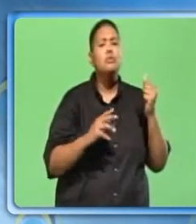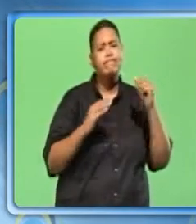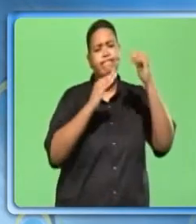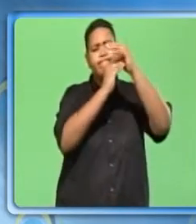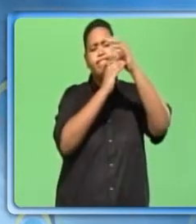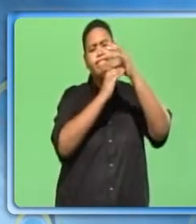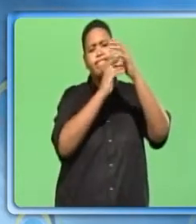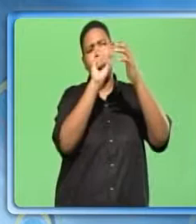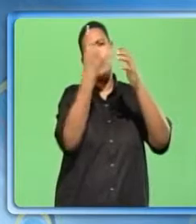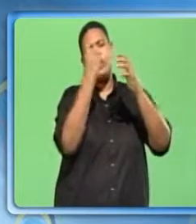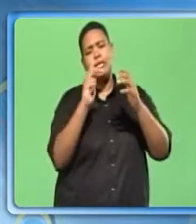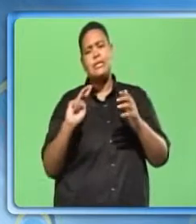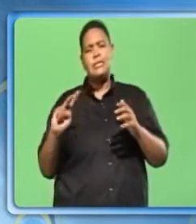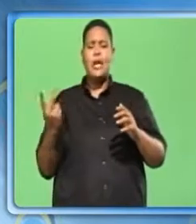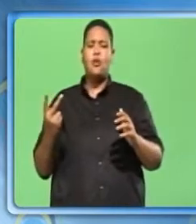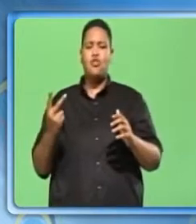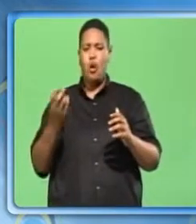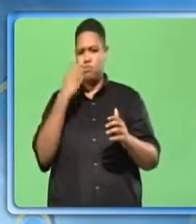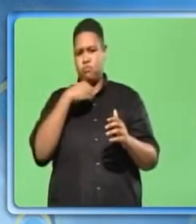consumer.